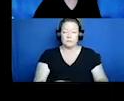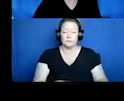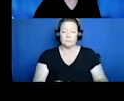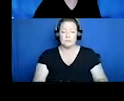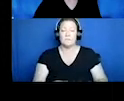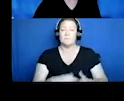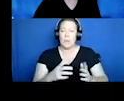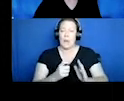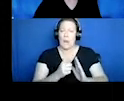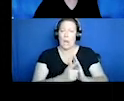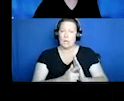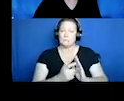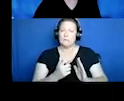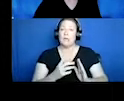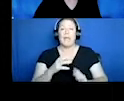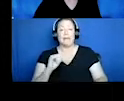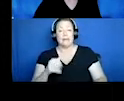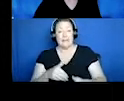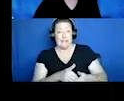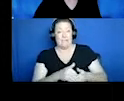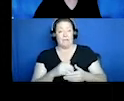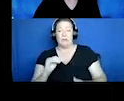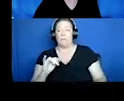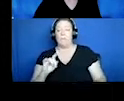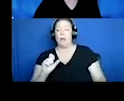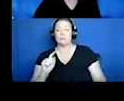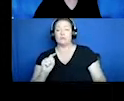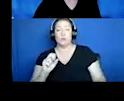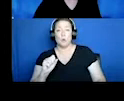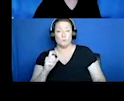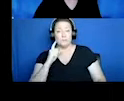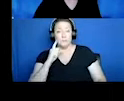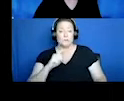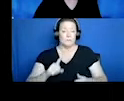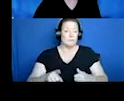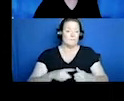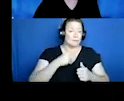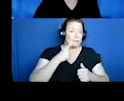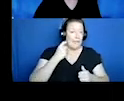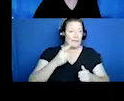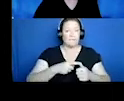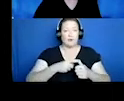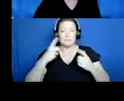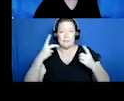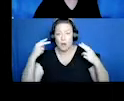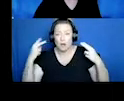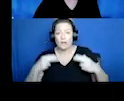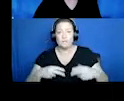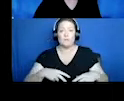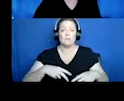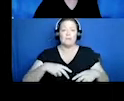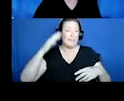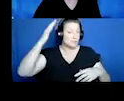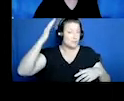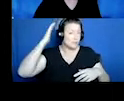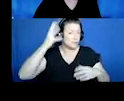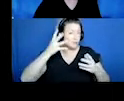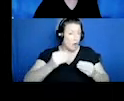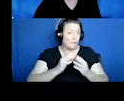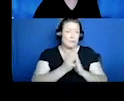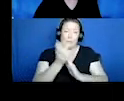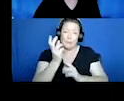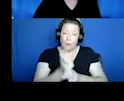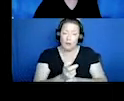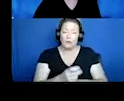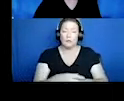So there's also infant milestones that we should think about, like the first laugh, the first haircut, the hardening of the soft spot. So I was